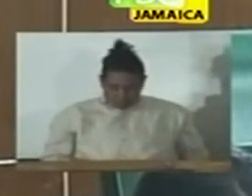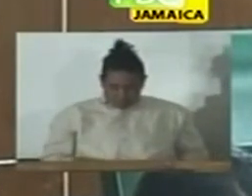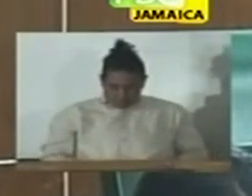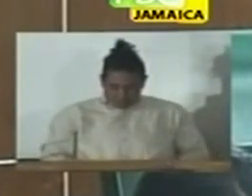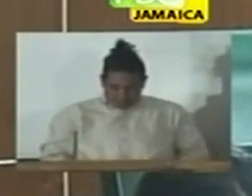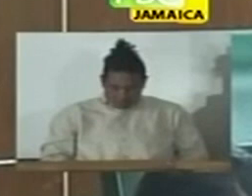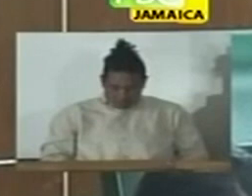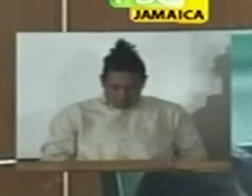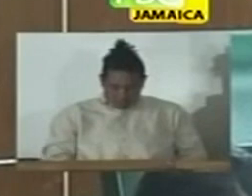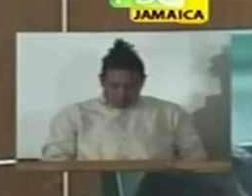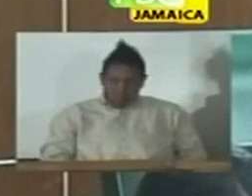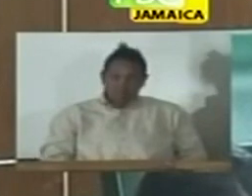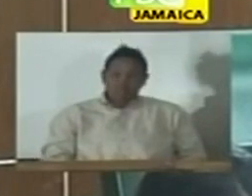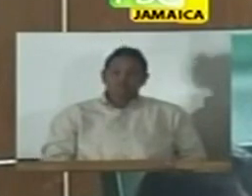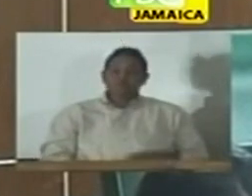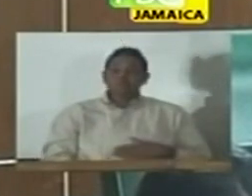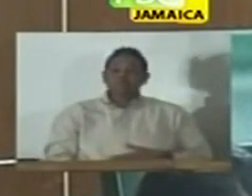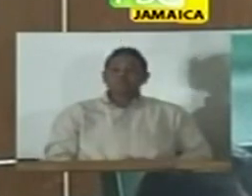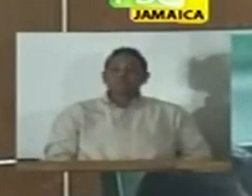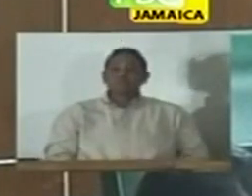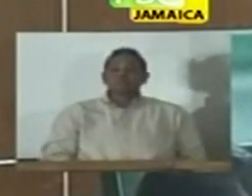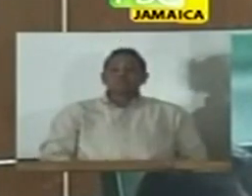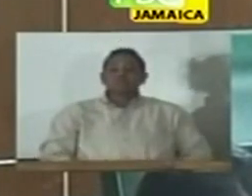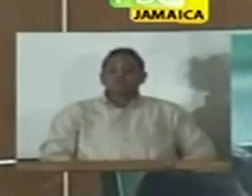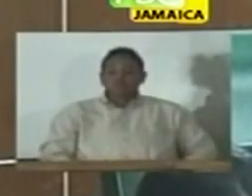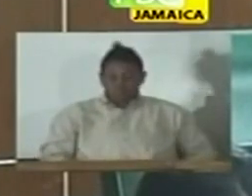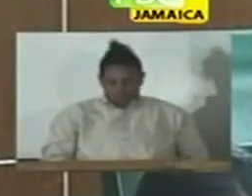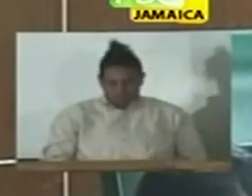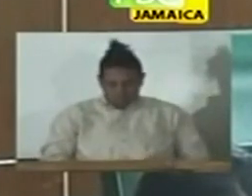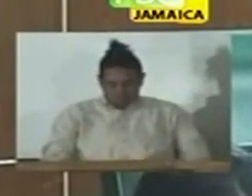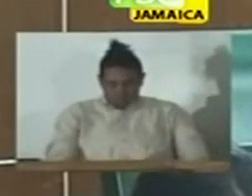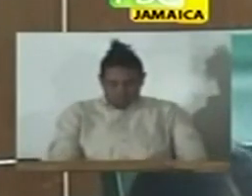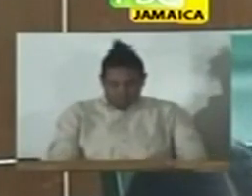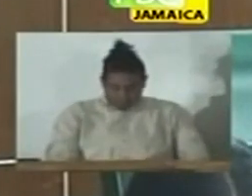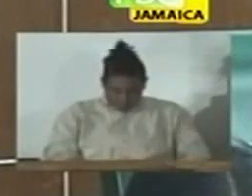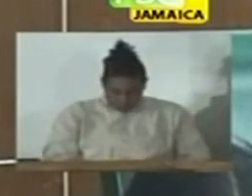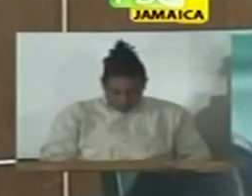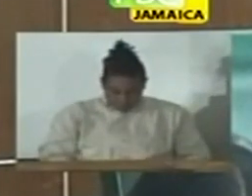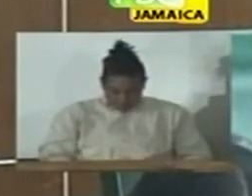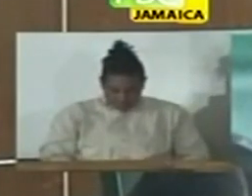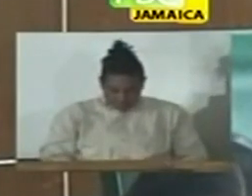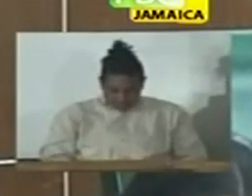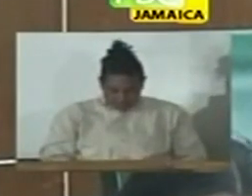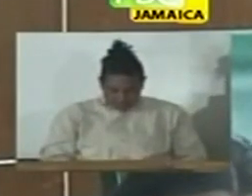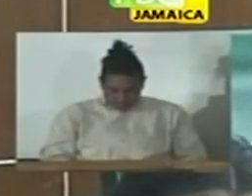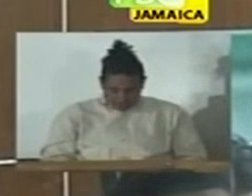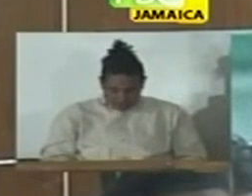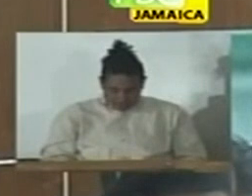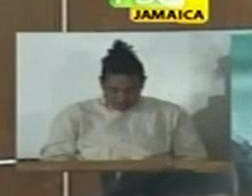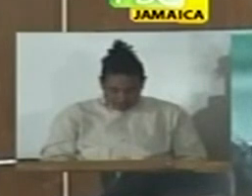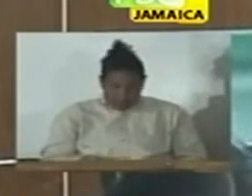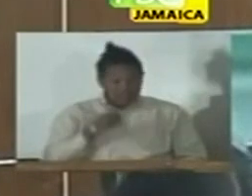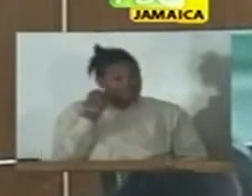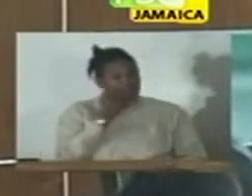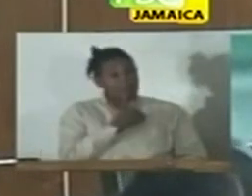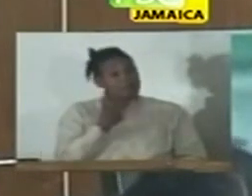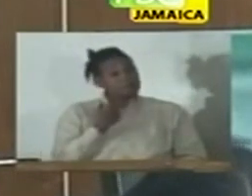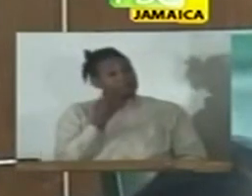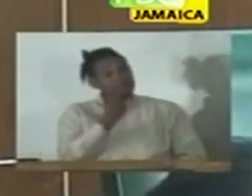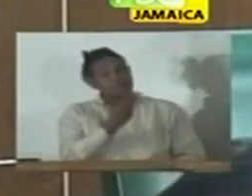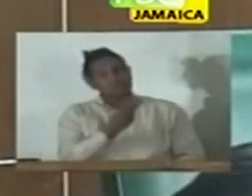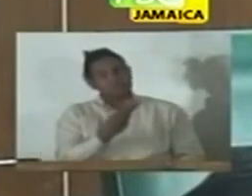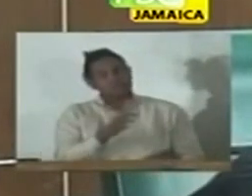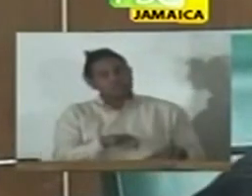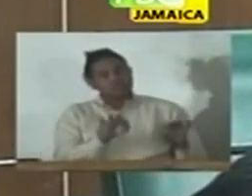member should see it fit to make reference to a particular